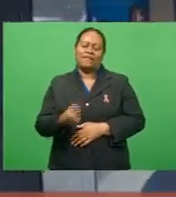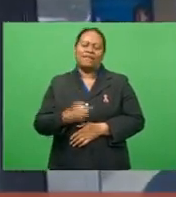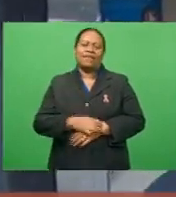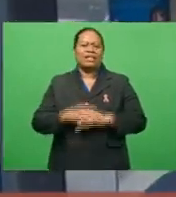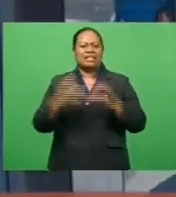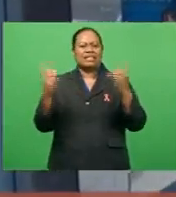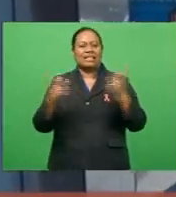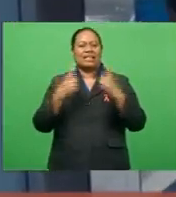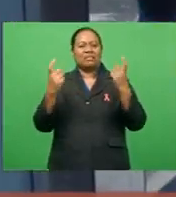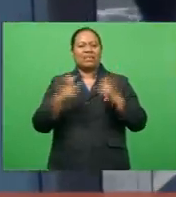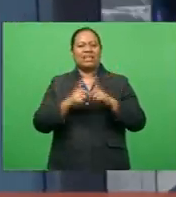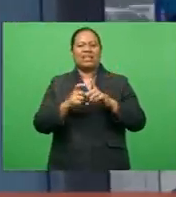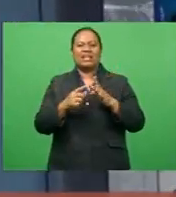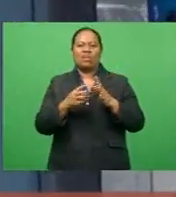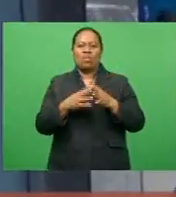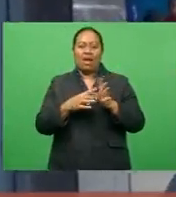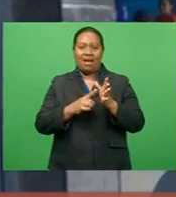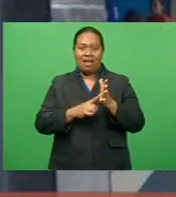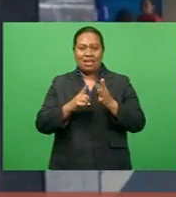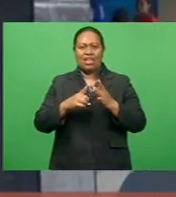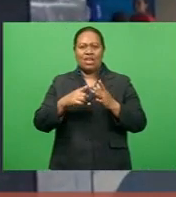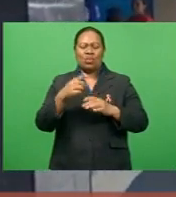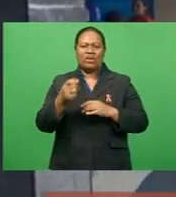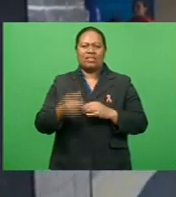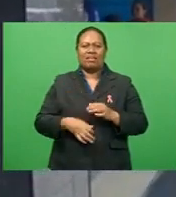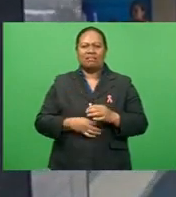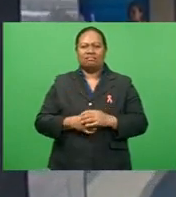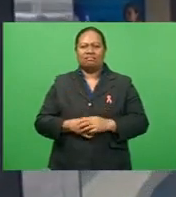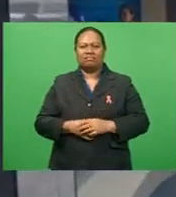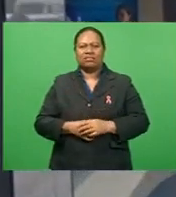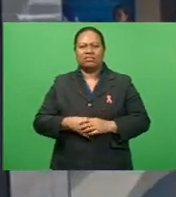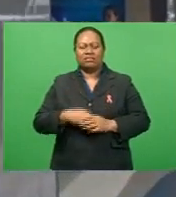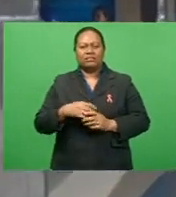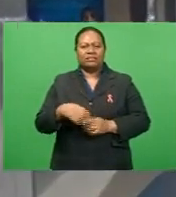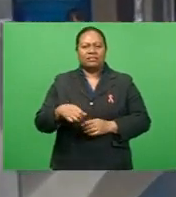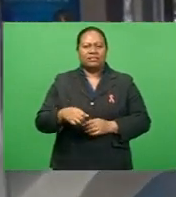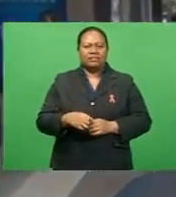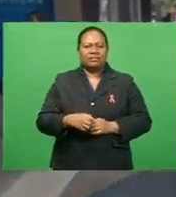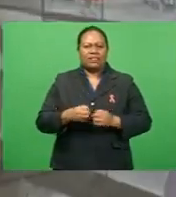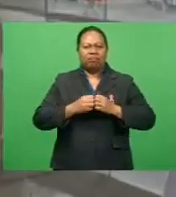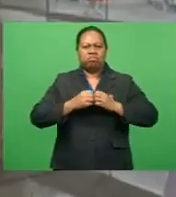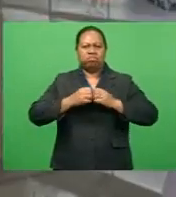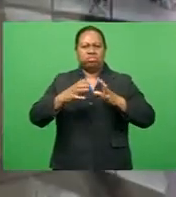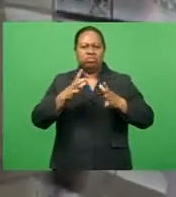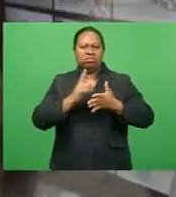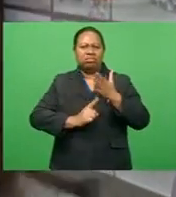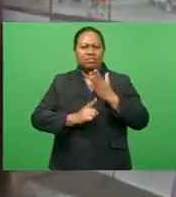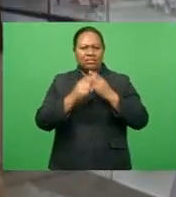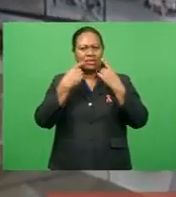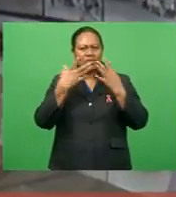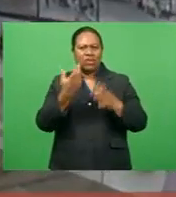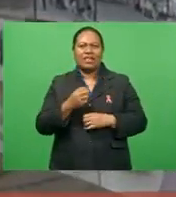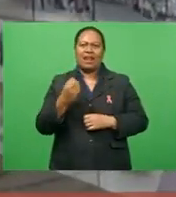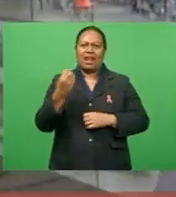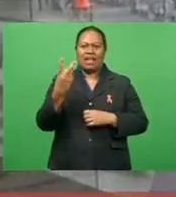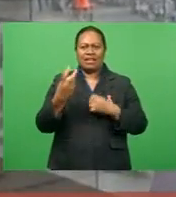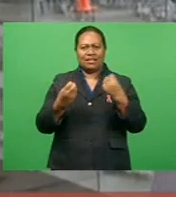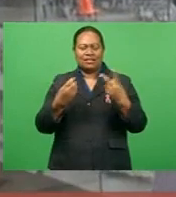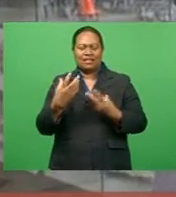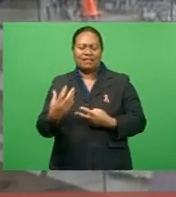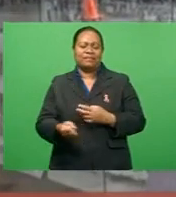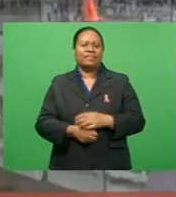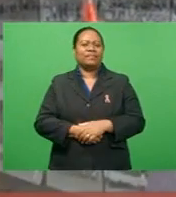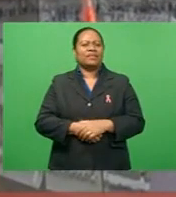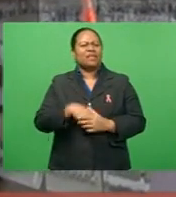No, well, not with firecrackers because it's very expensive and times are hard. Because due to COVID-19, there are people who